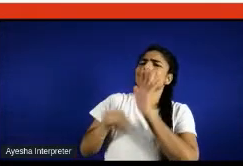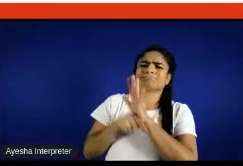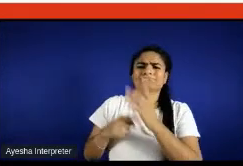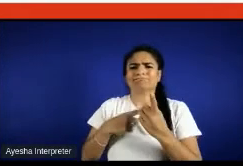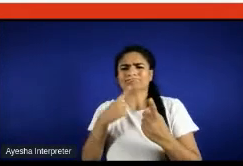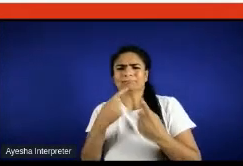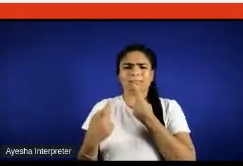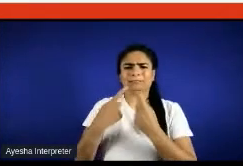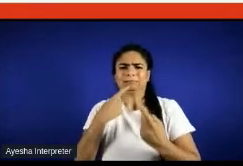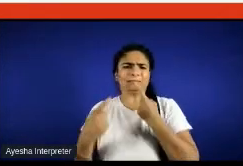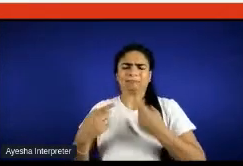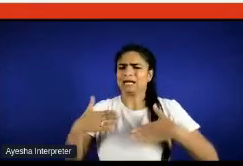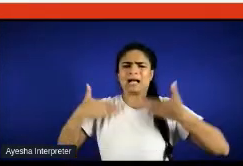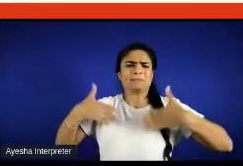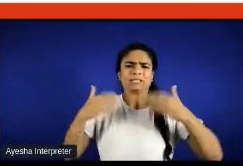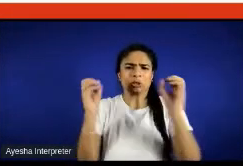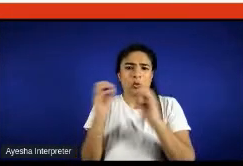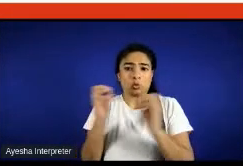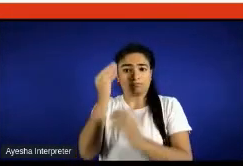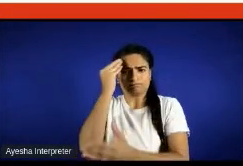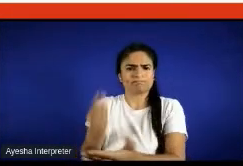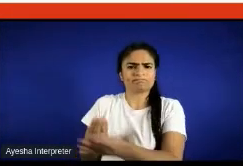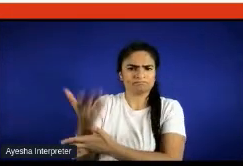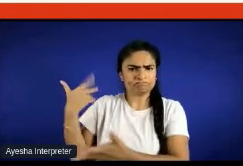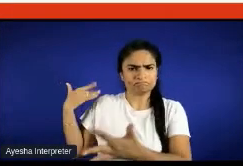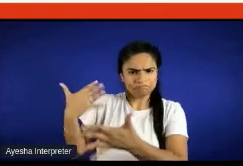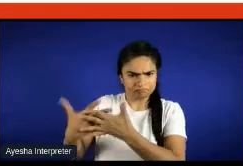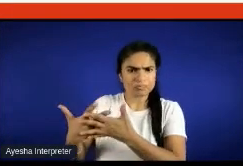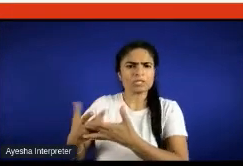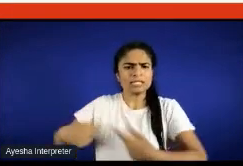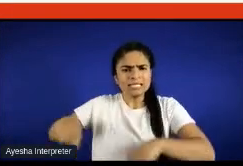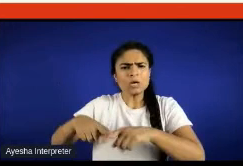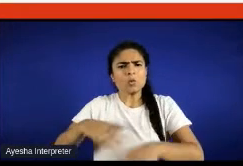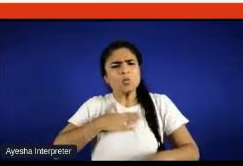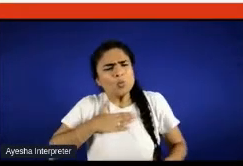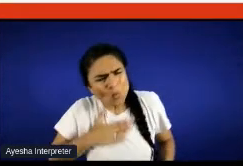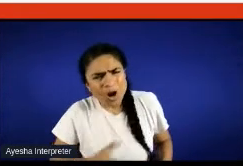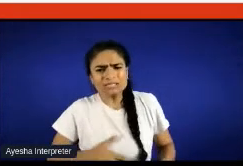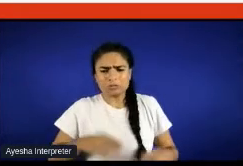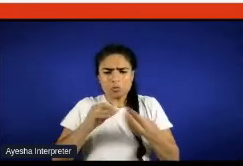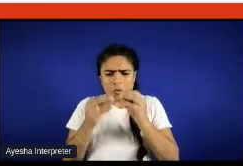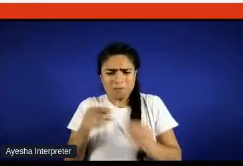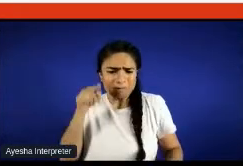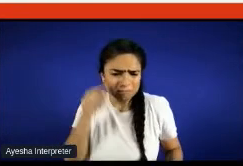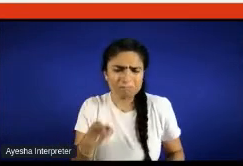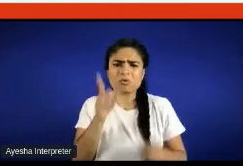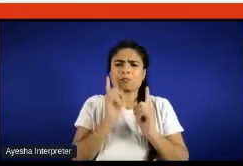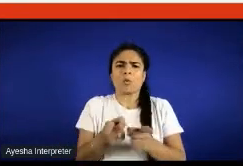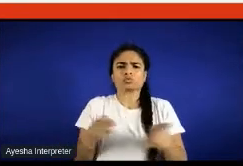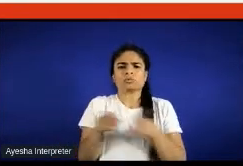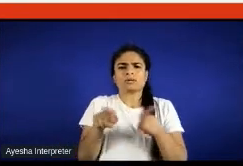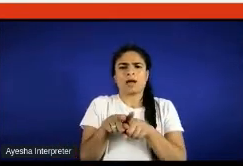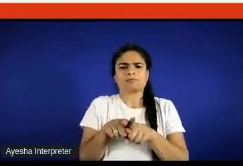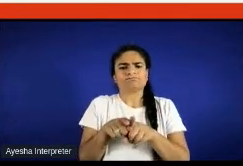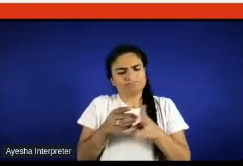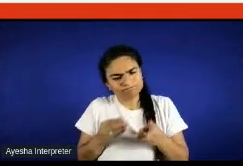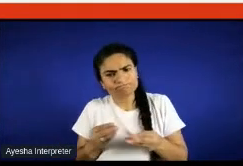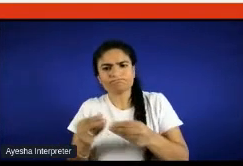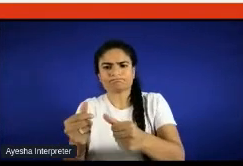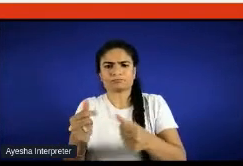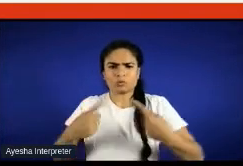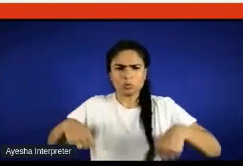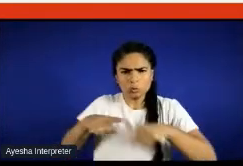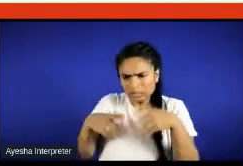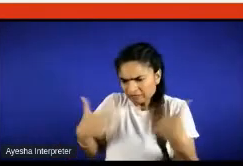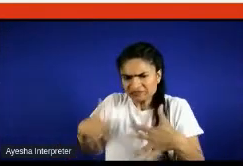to solve this challenge, and we've done by ourselves. I mean, the mail